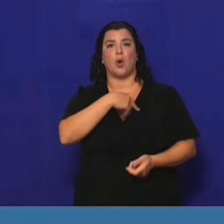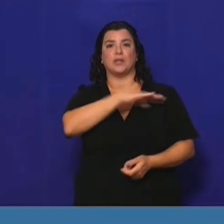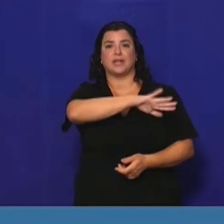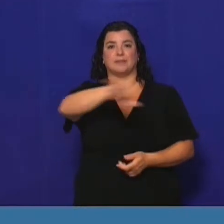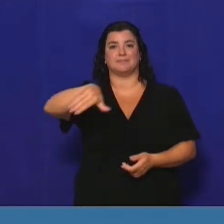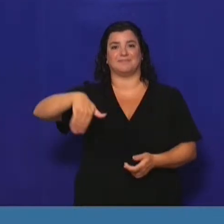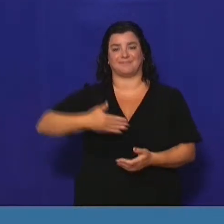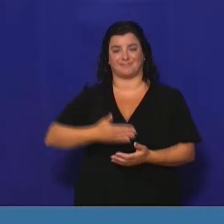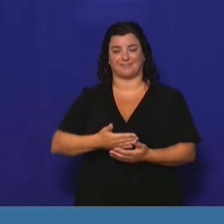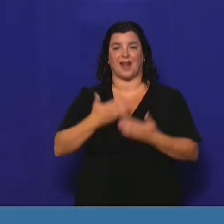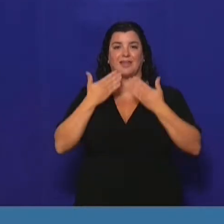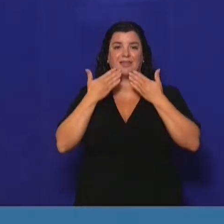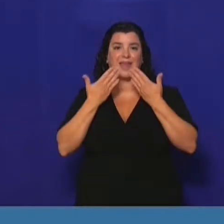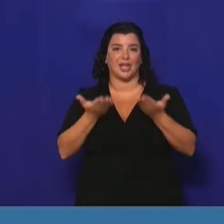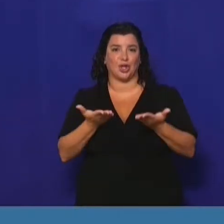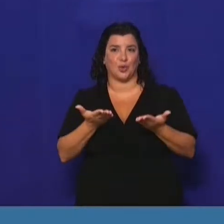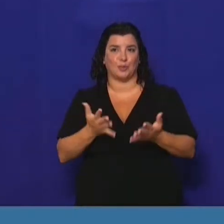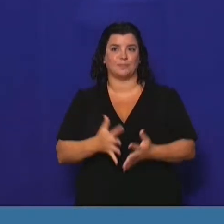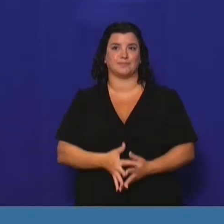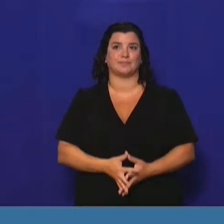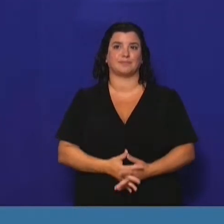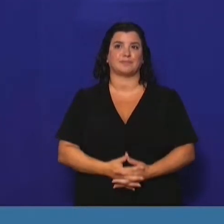Malta. Thank you.